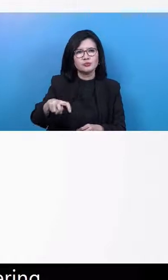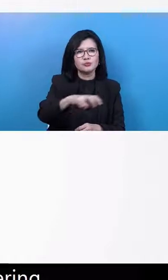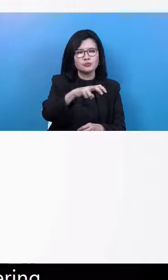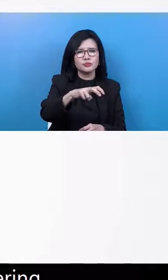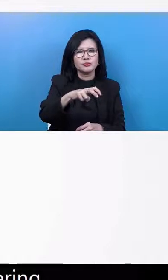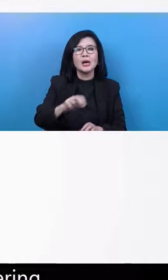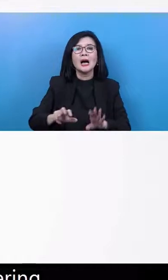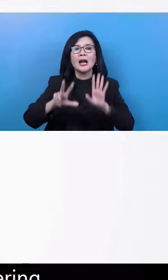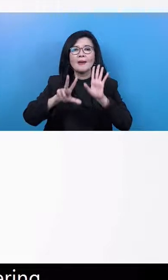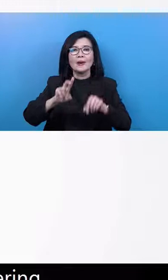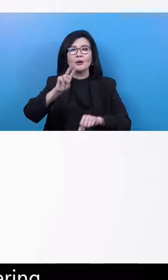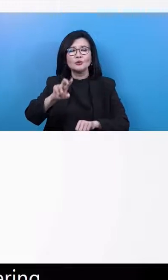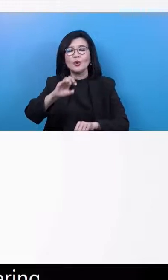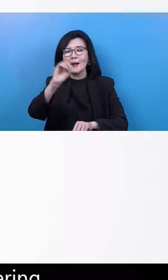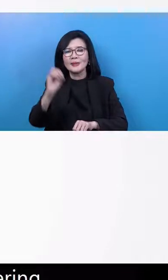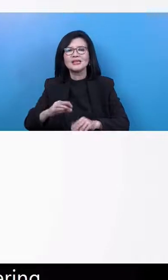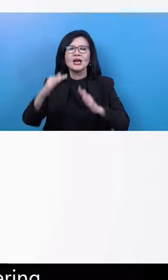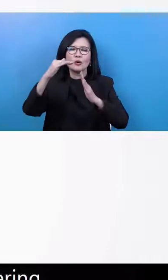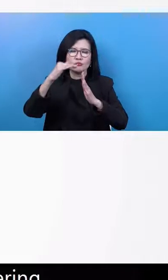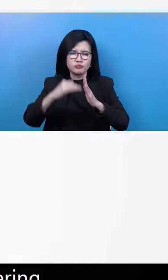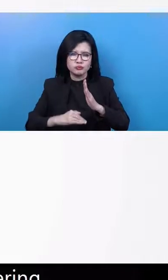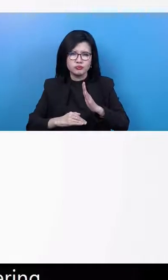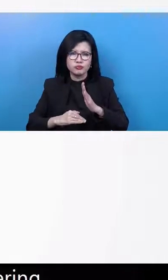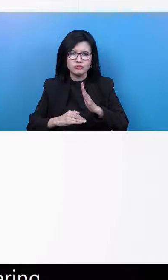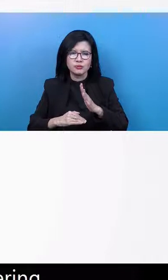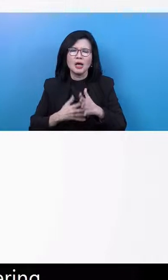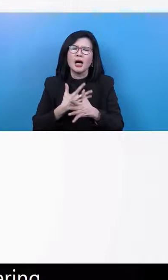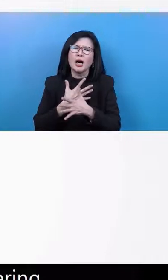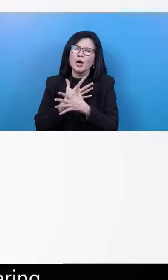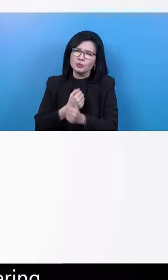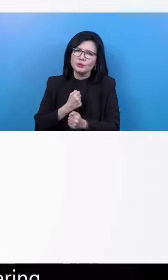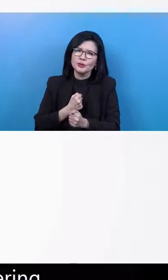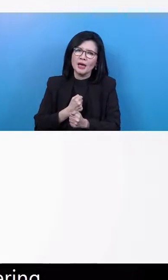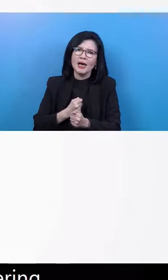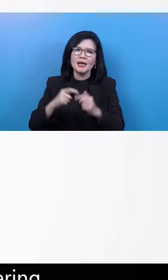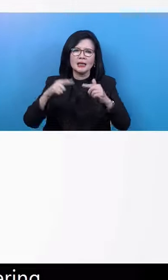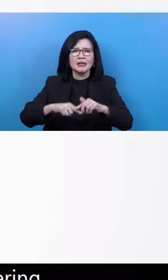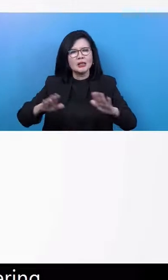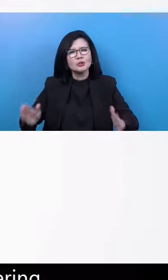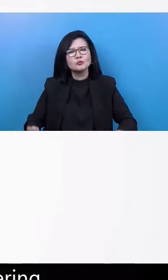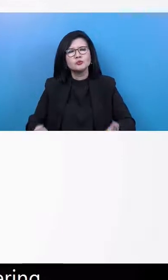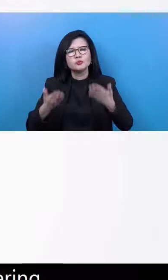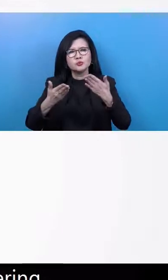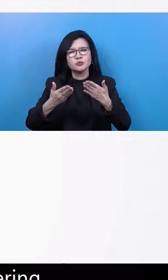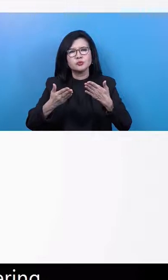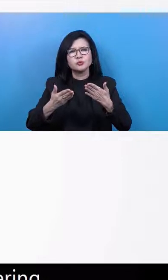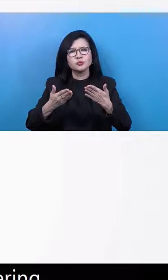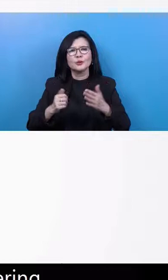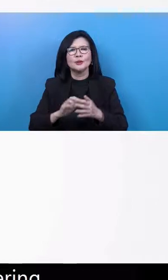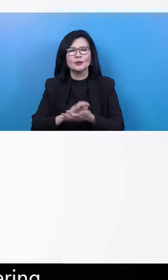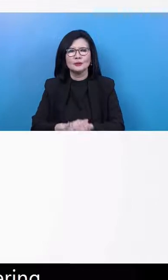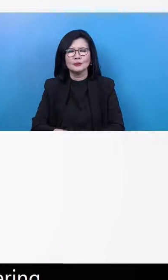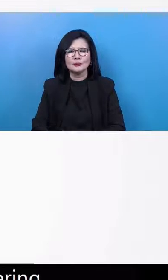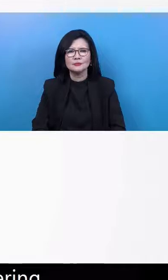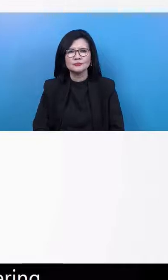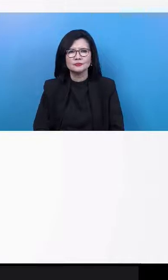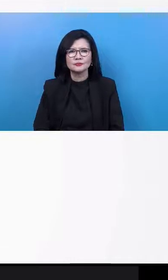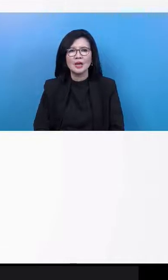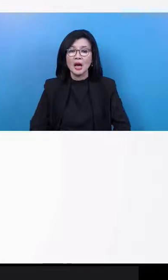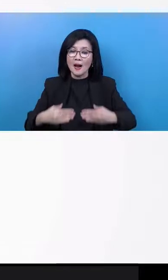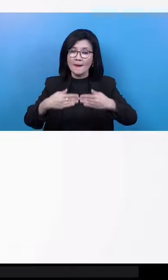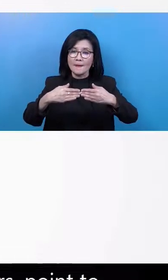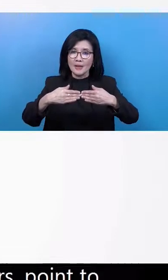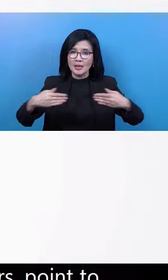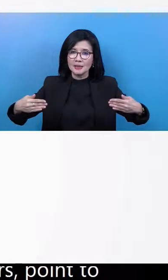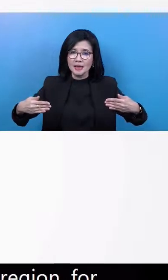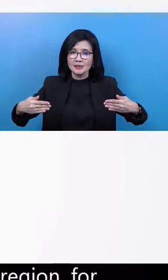the reopening policies that are currently taking place across the region. So on the other hand, several other indicators point to the relatively